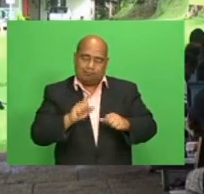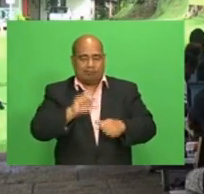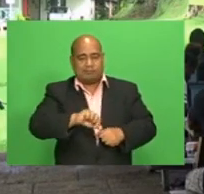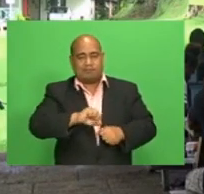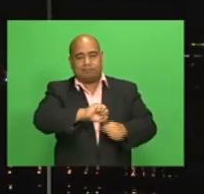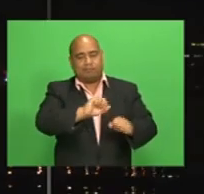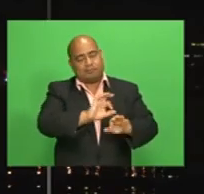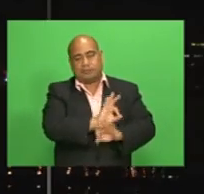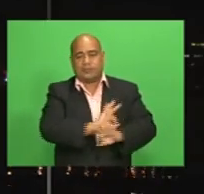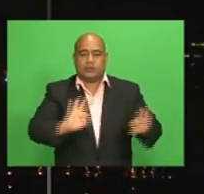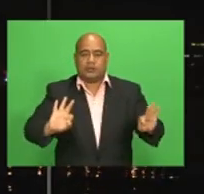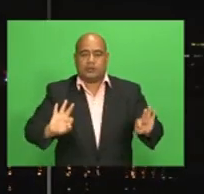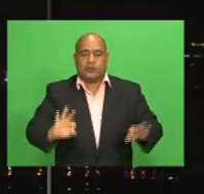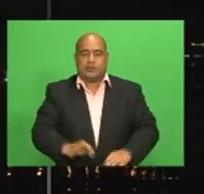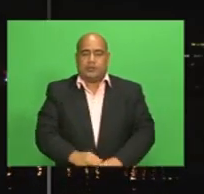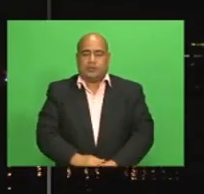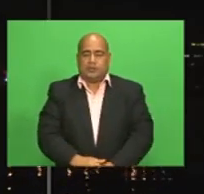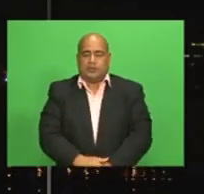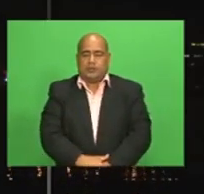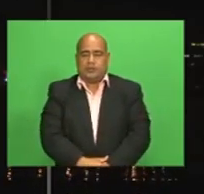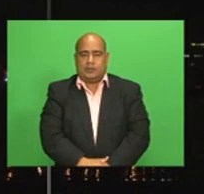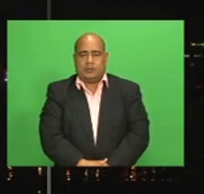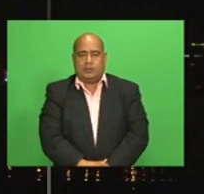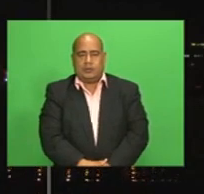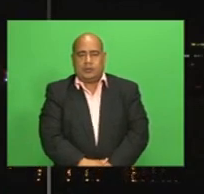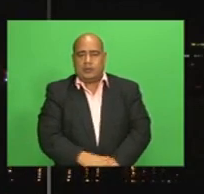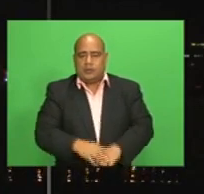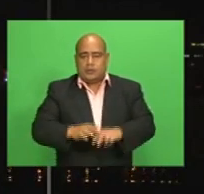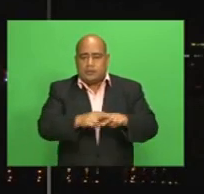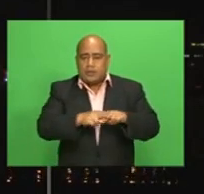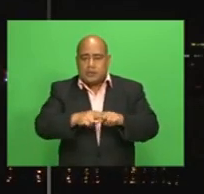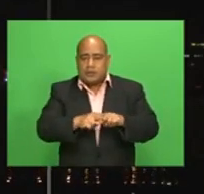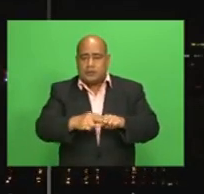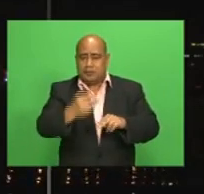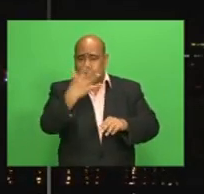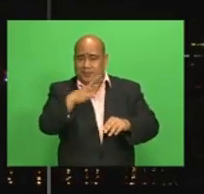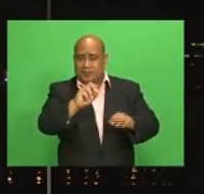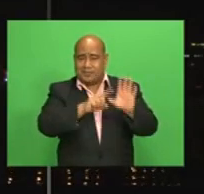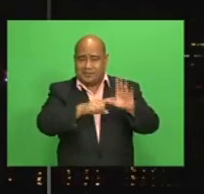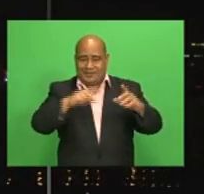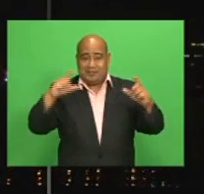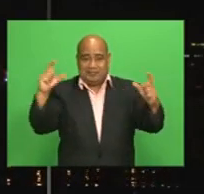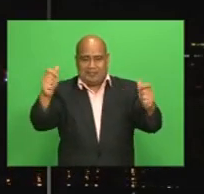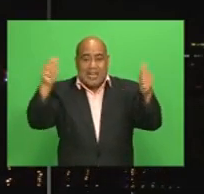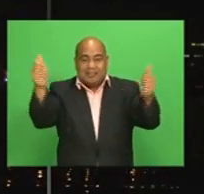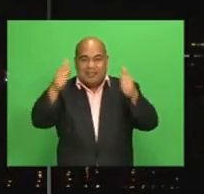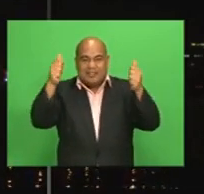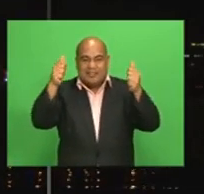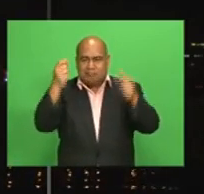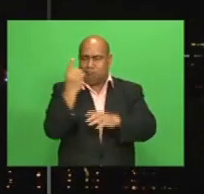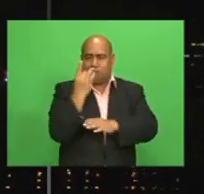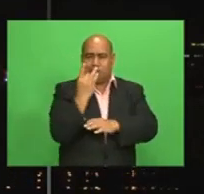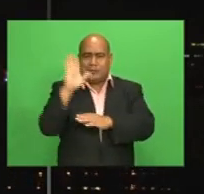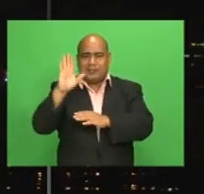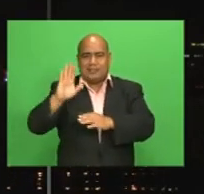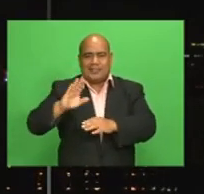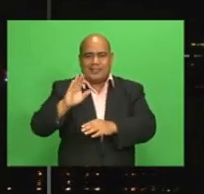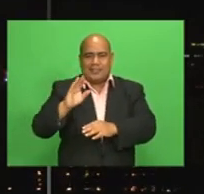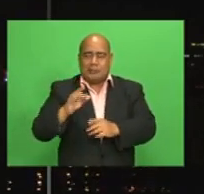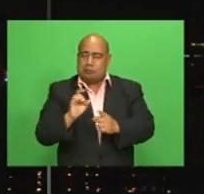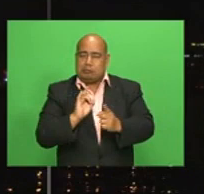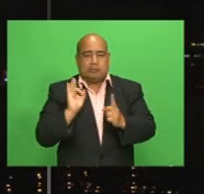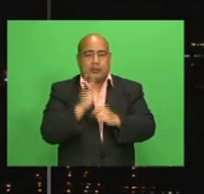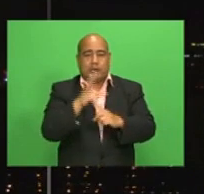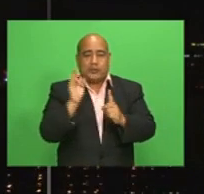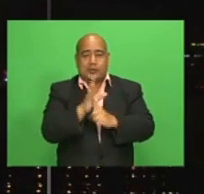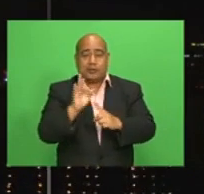FBC News. Fiji's 50th Independence Day celebrations in October will also mark a special occasion for our jet-set town of